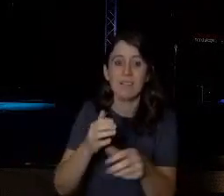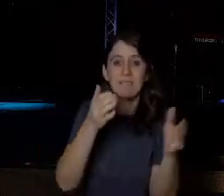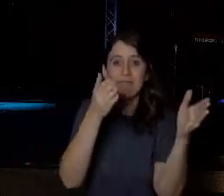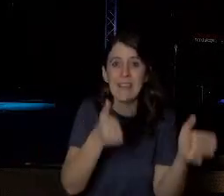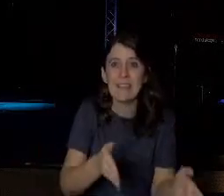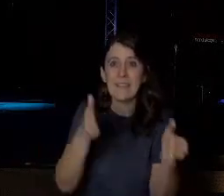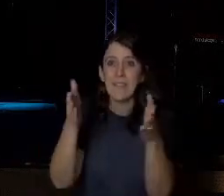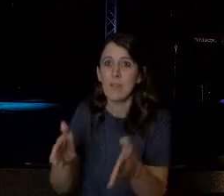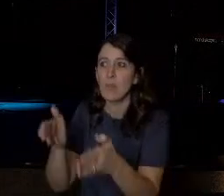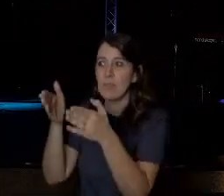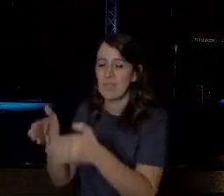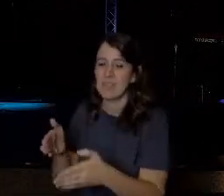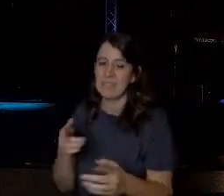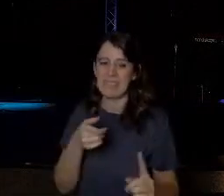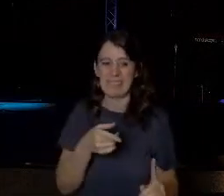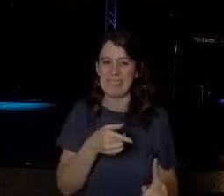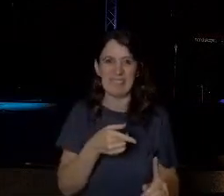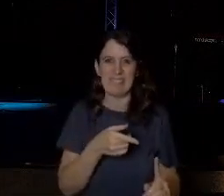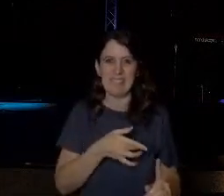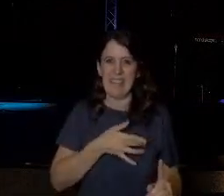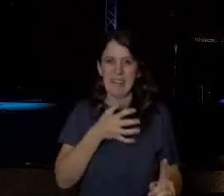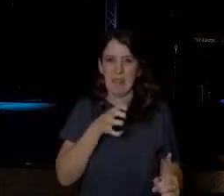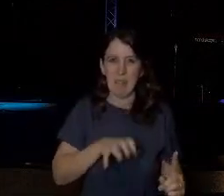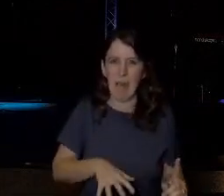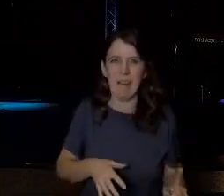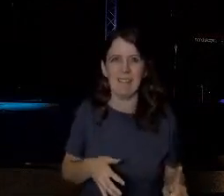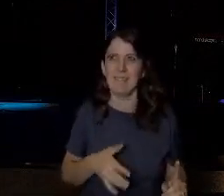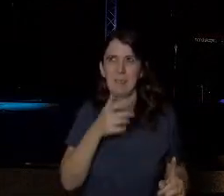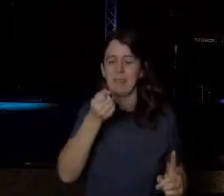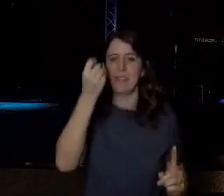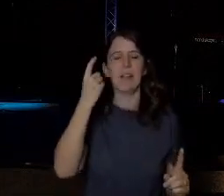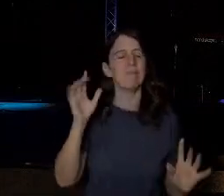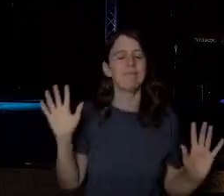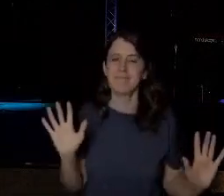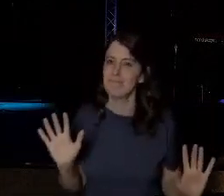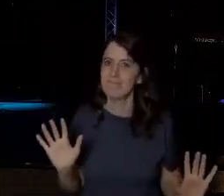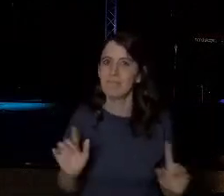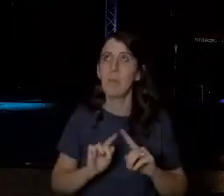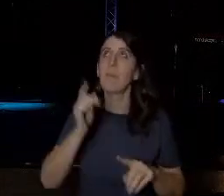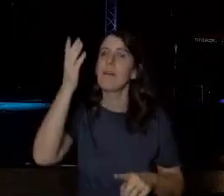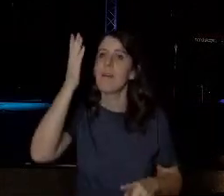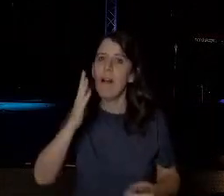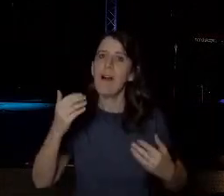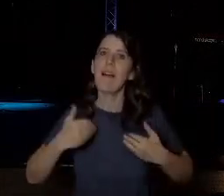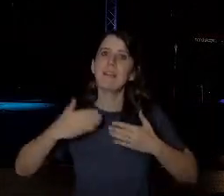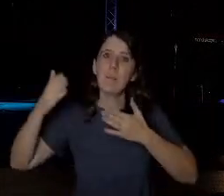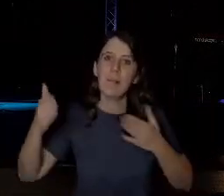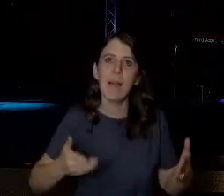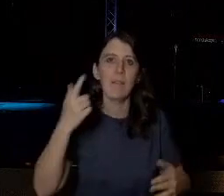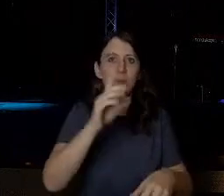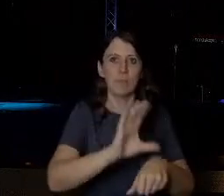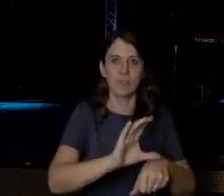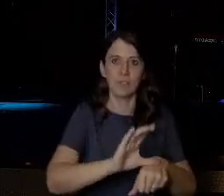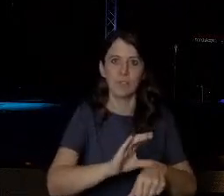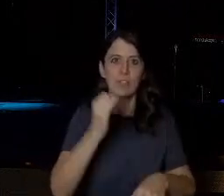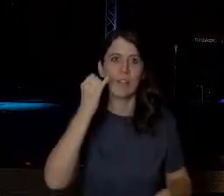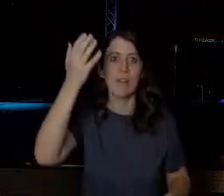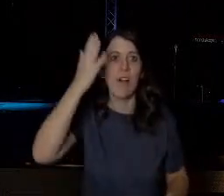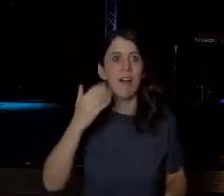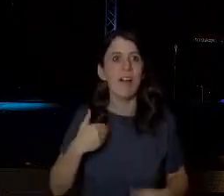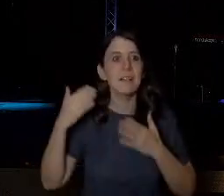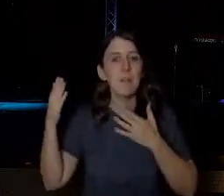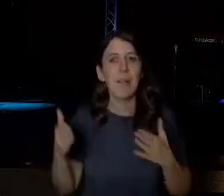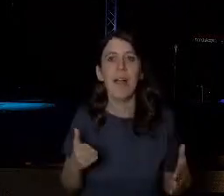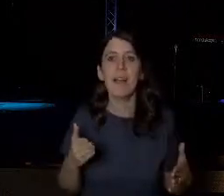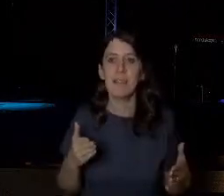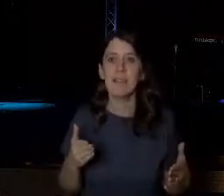individuals that don't necessarily feel good and don't make sense, but God has a plan for this church. And if God has a plan, I don't know about you, but